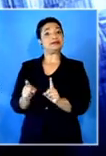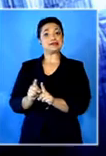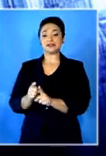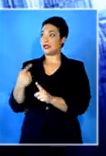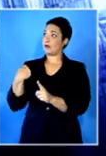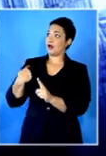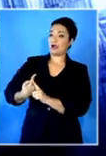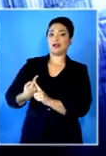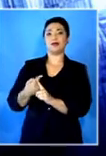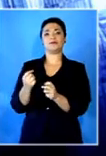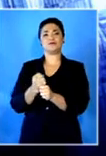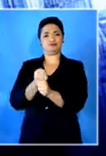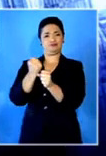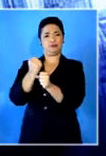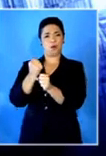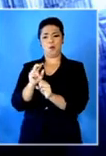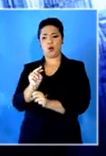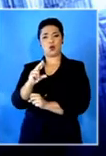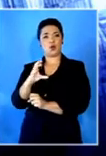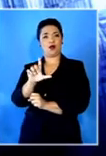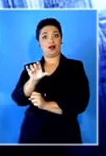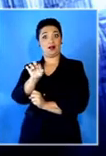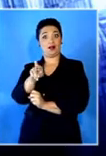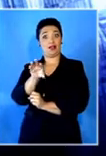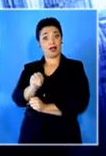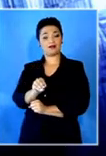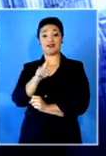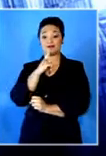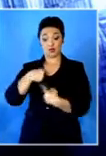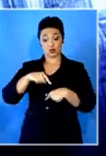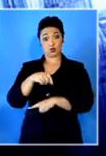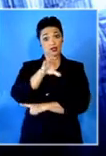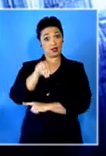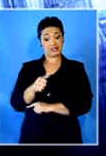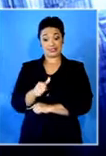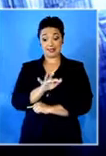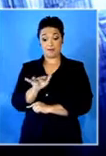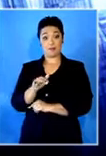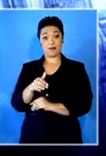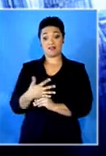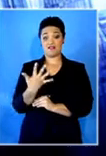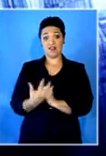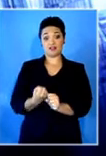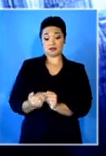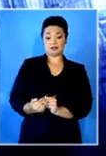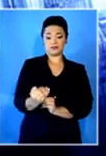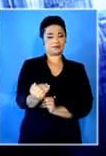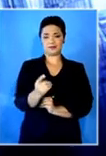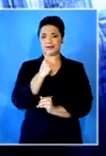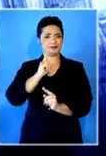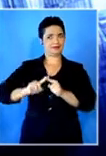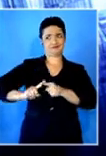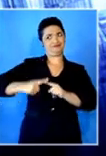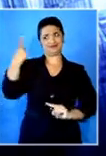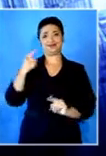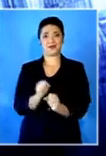the storm and the nuclear, you know, the issues around the nuclear reactor. So really, us creating 6 million jobs in the next 5 years is going completely against global trends,